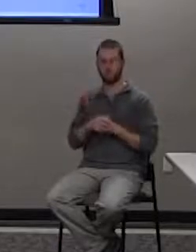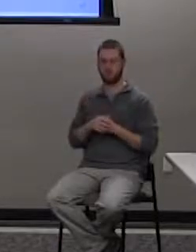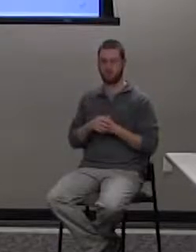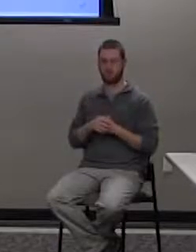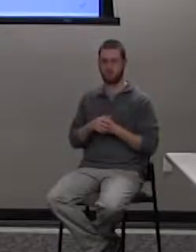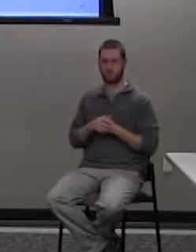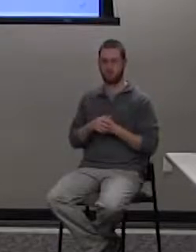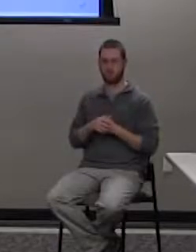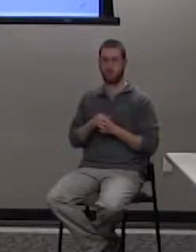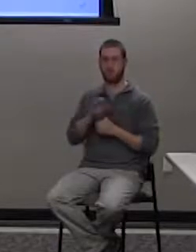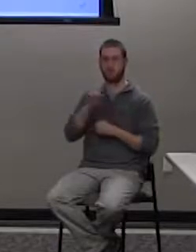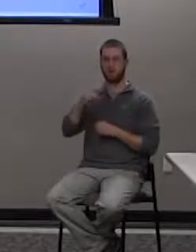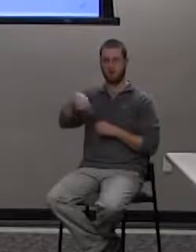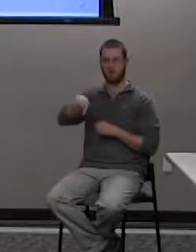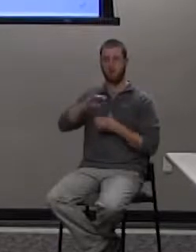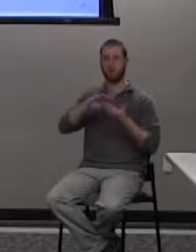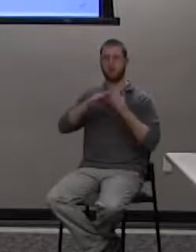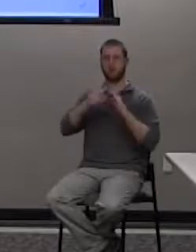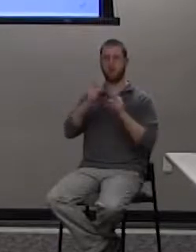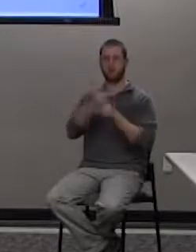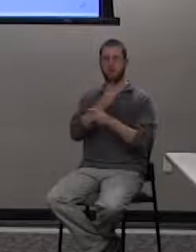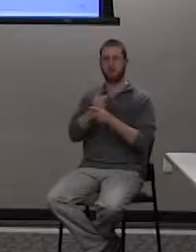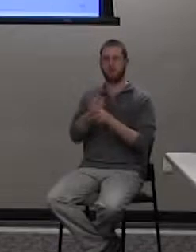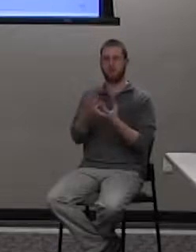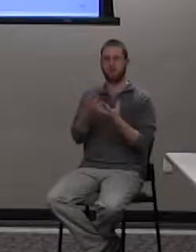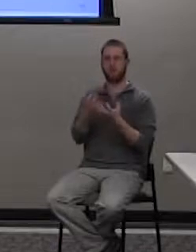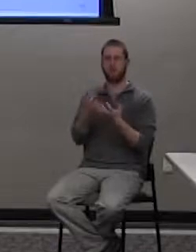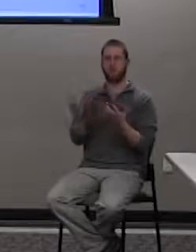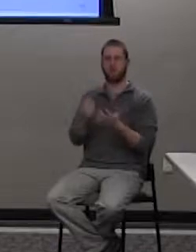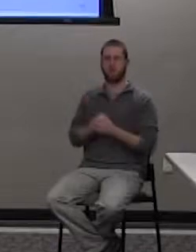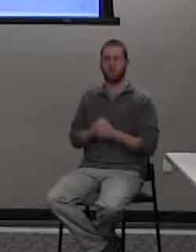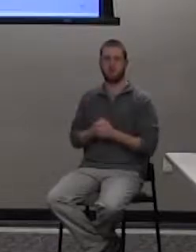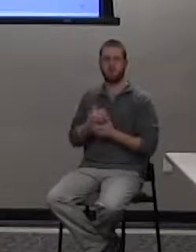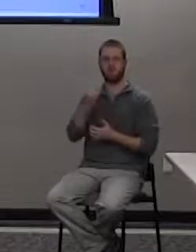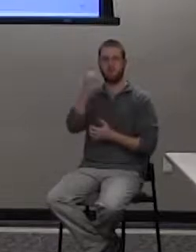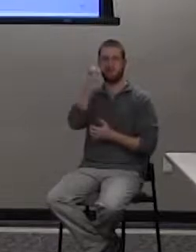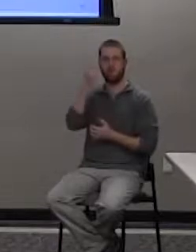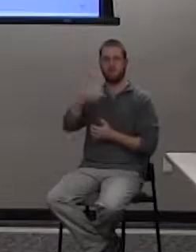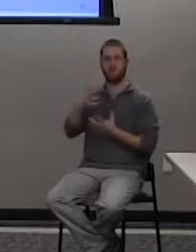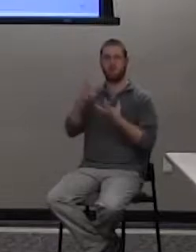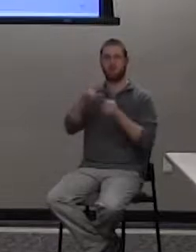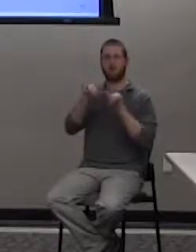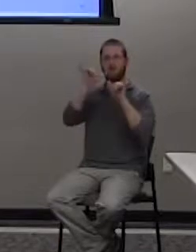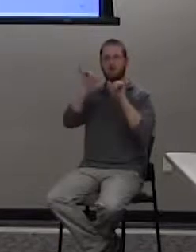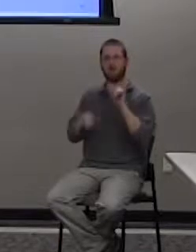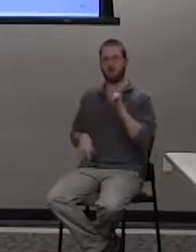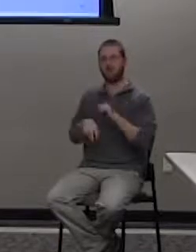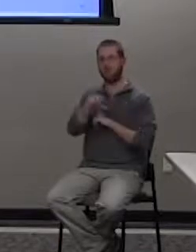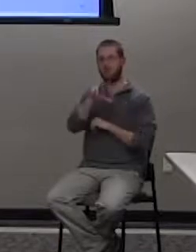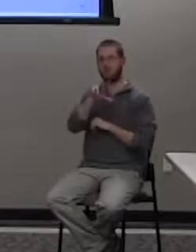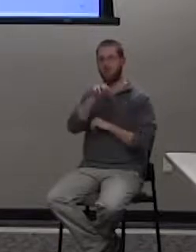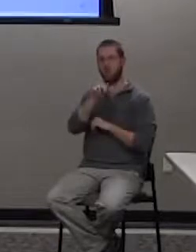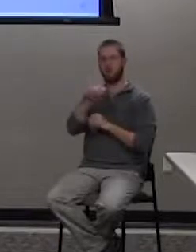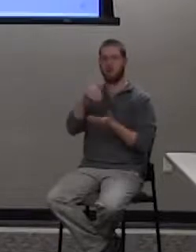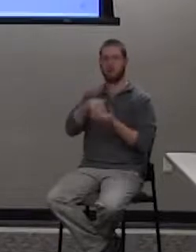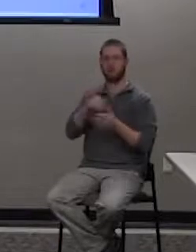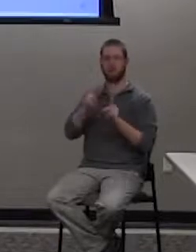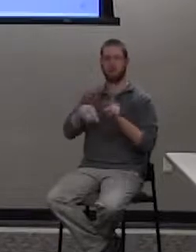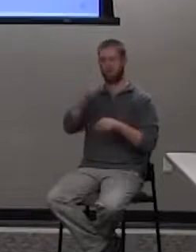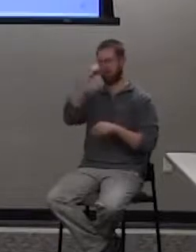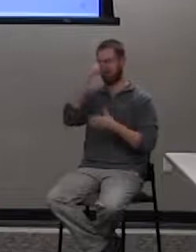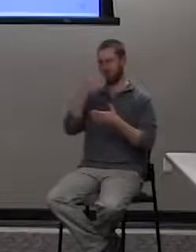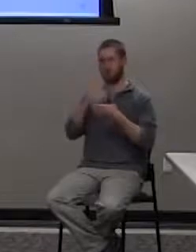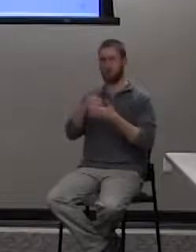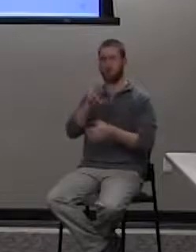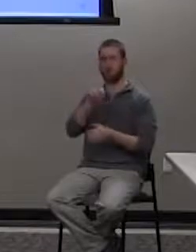you as a community are going to have to figure out what you want. Because if you want to stay 30 some odd thousand people, I think I'm pretty